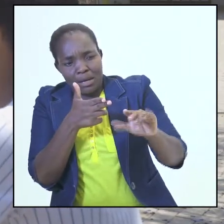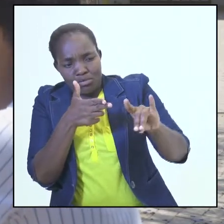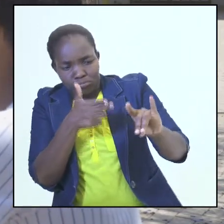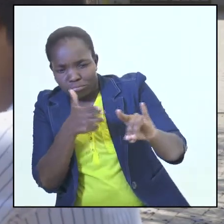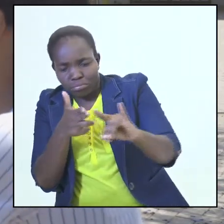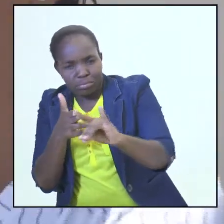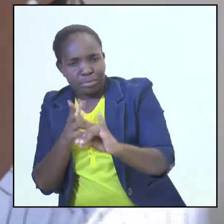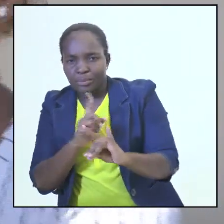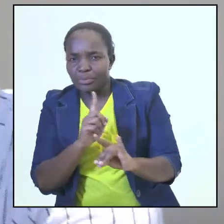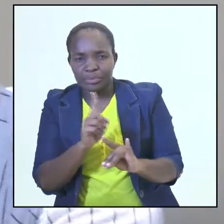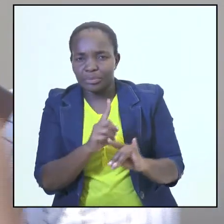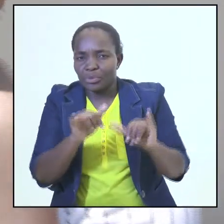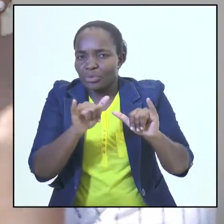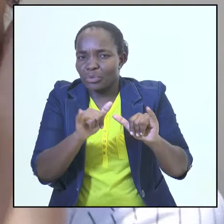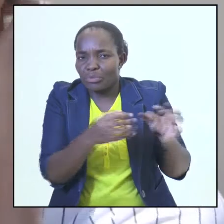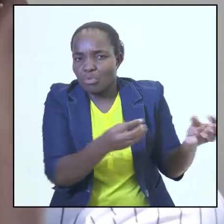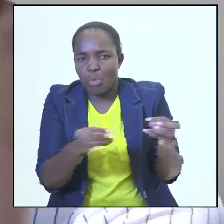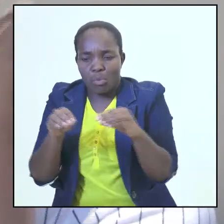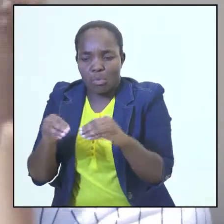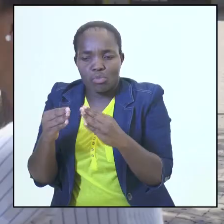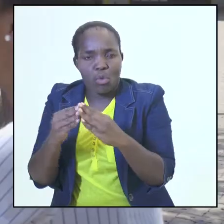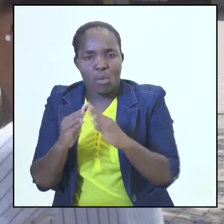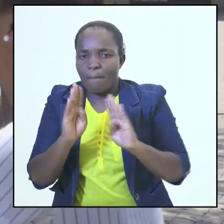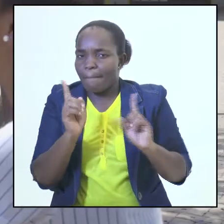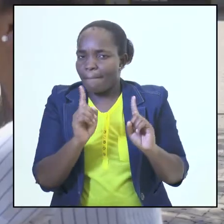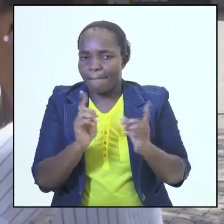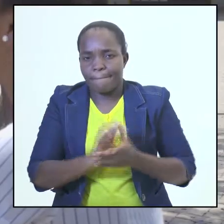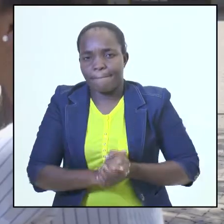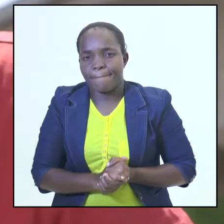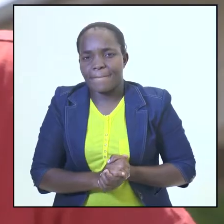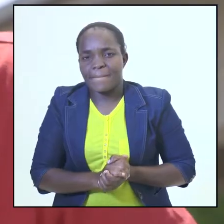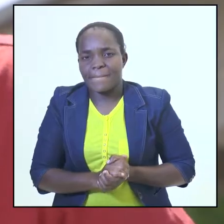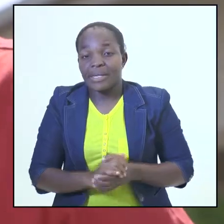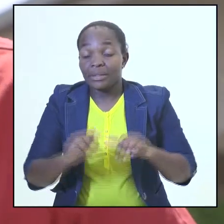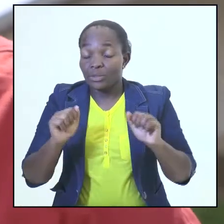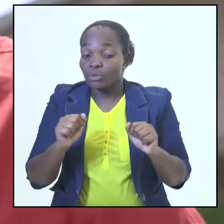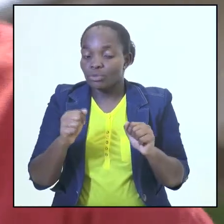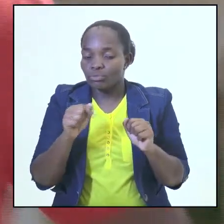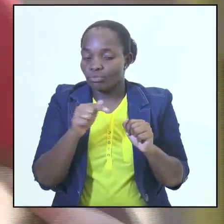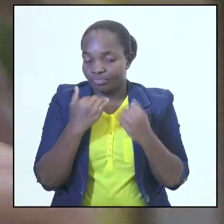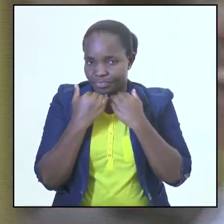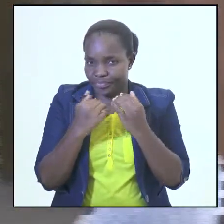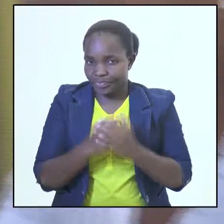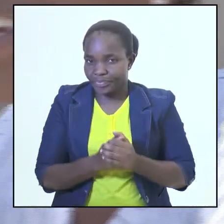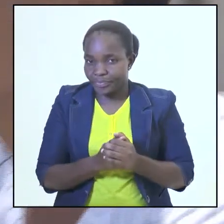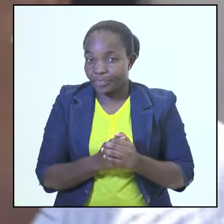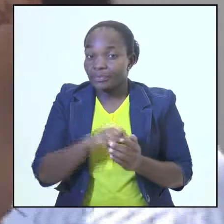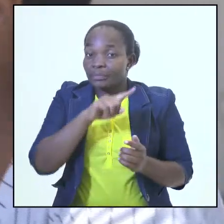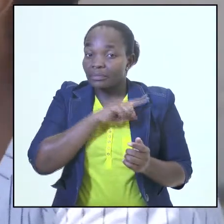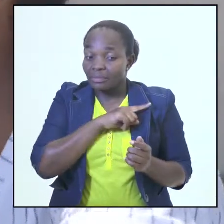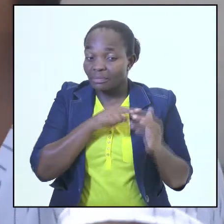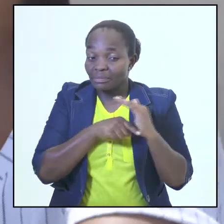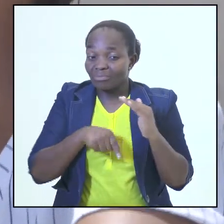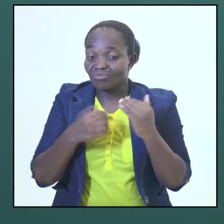your gardens. Oh yes, Mervin, you have a point there. But this is where we have a conflict of